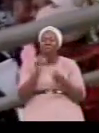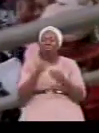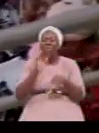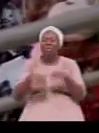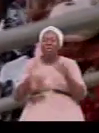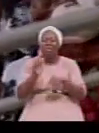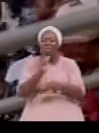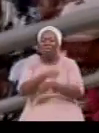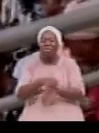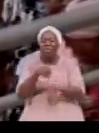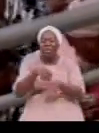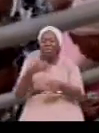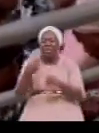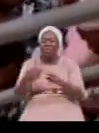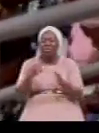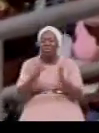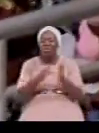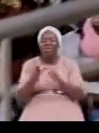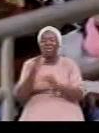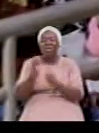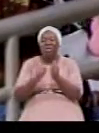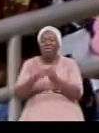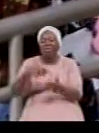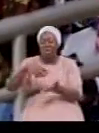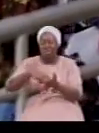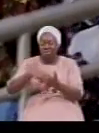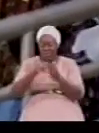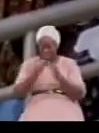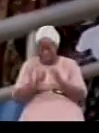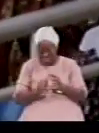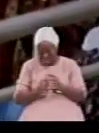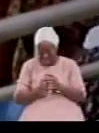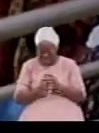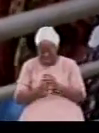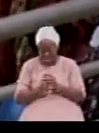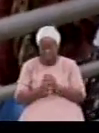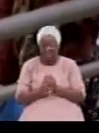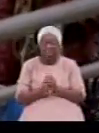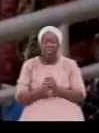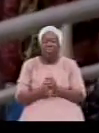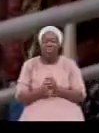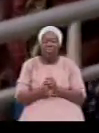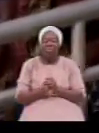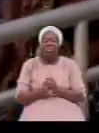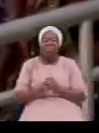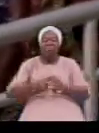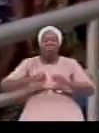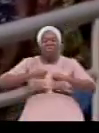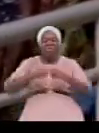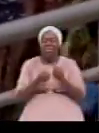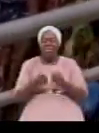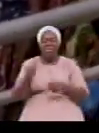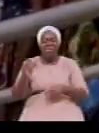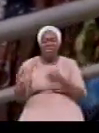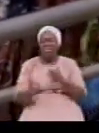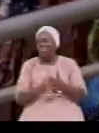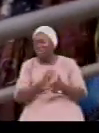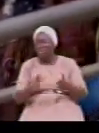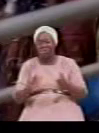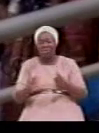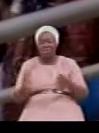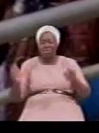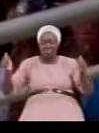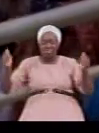knee will bow. Lift up your voice. Bind, break in pieces, pull